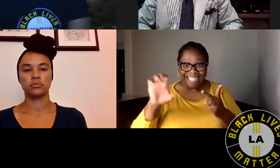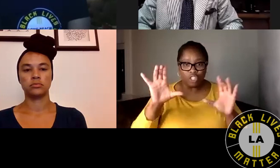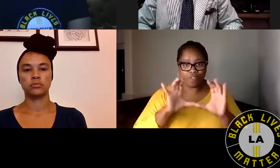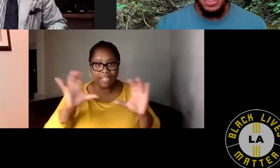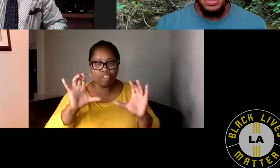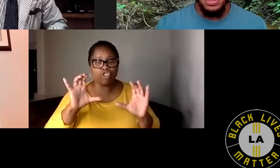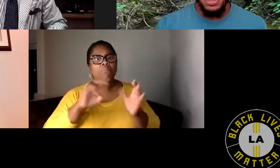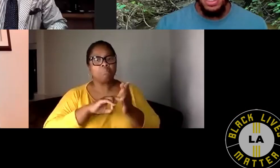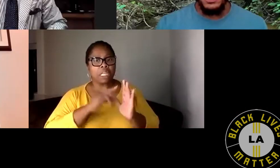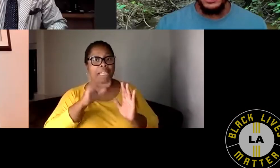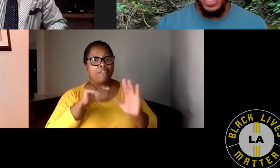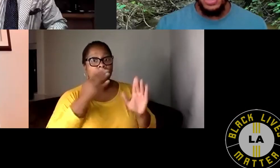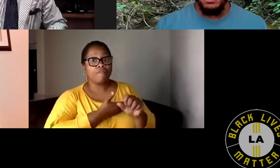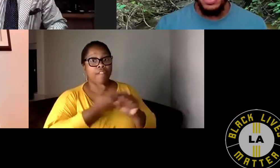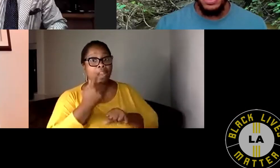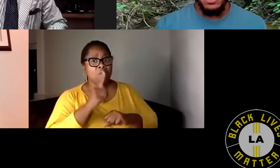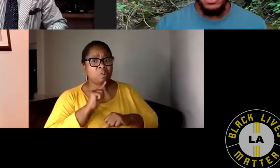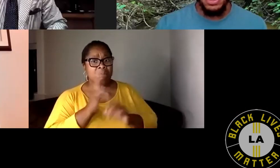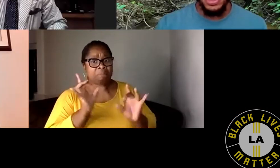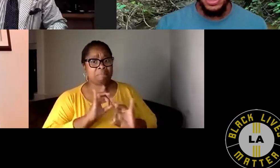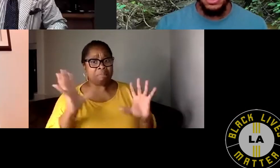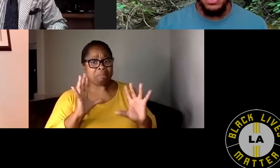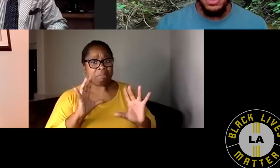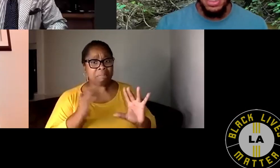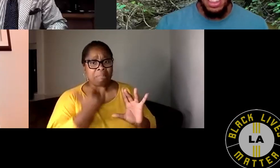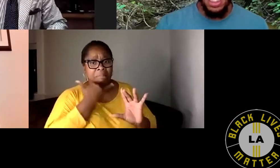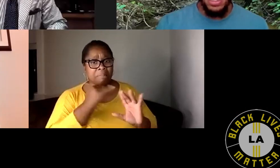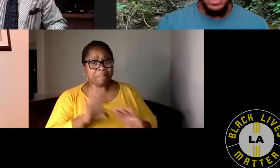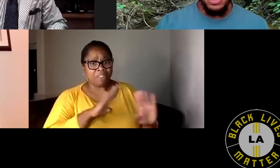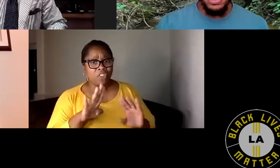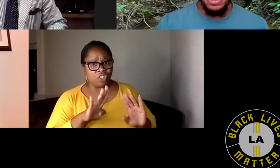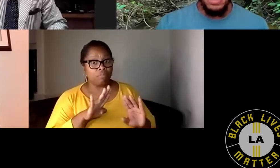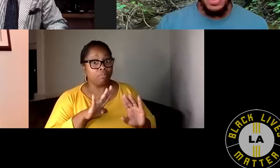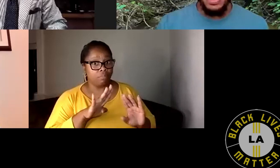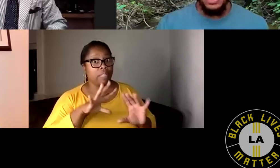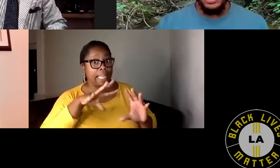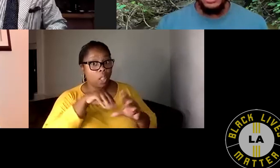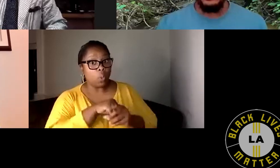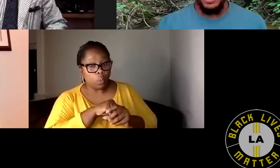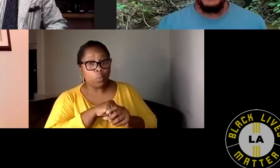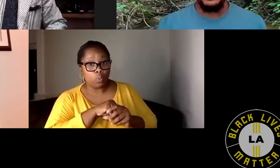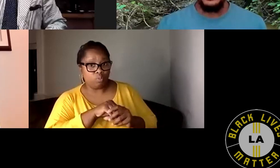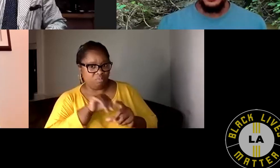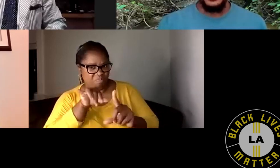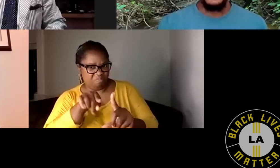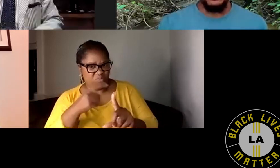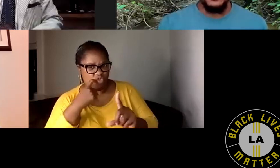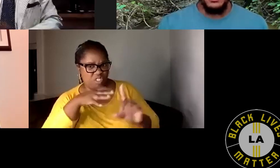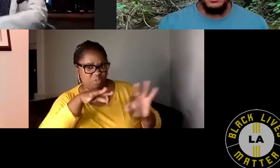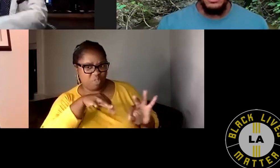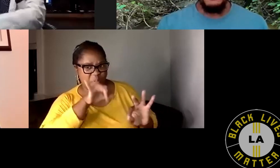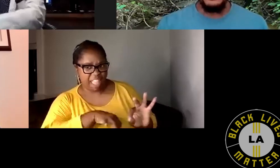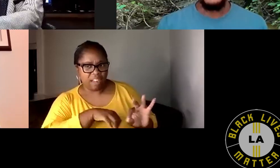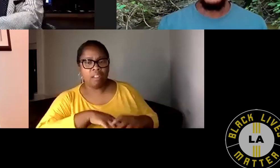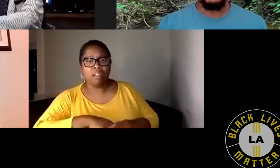serious misconduct, which is a category that almost certainly includes the events that you just described. And then